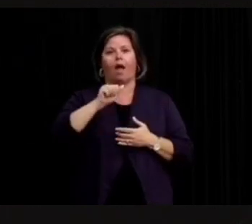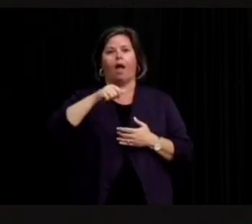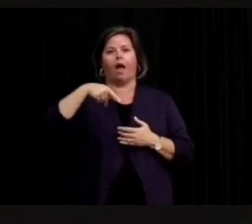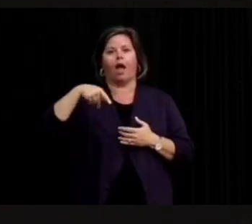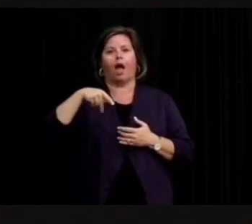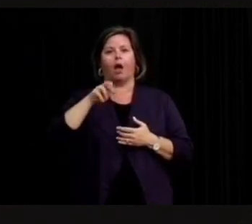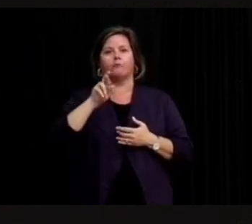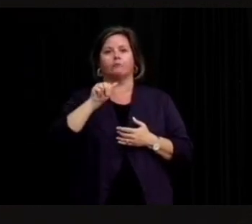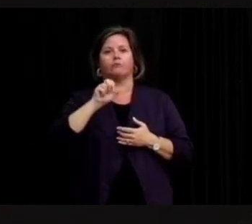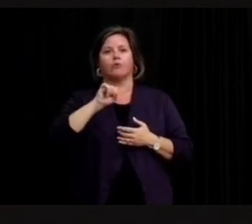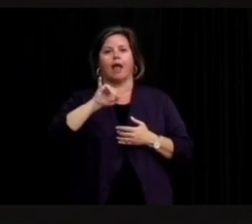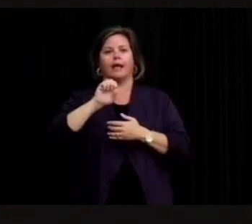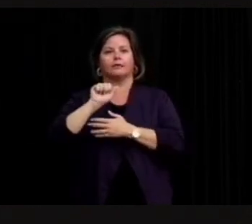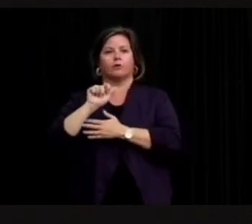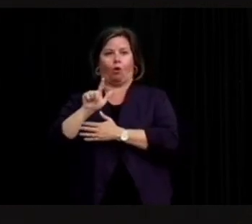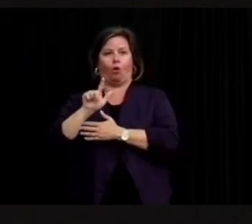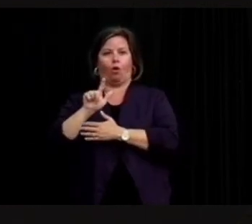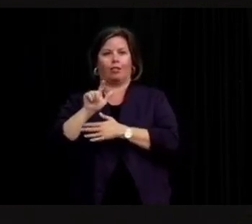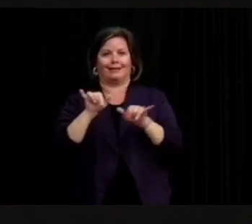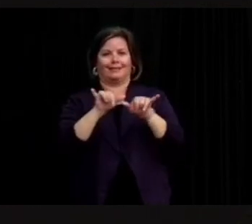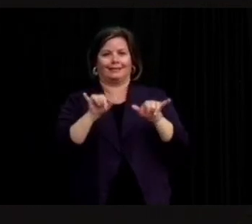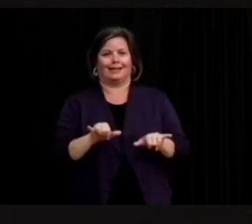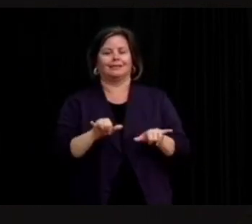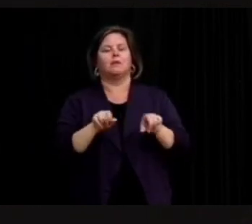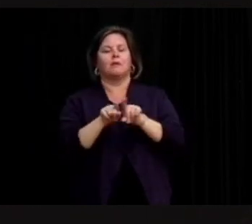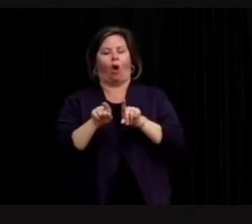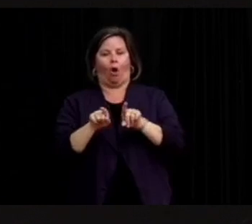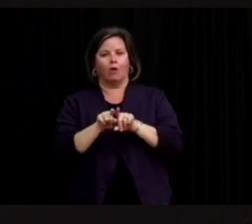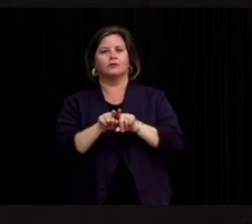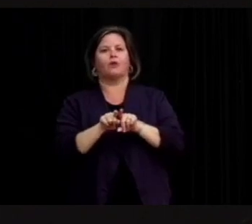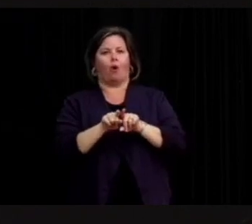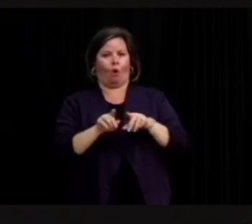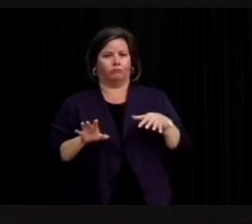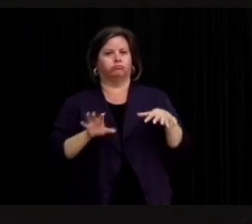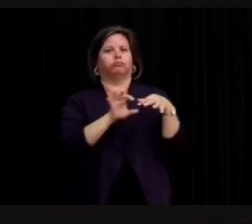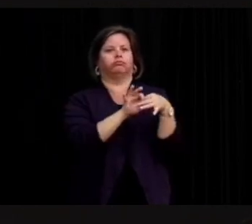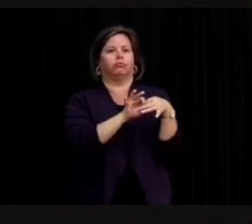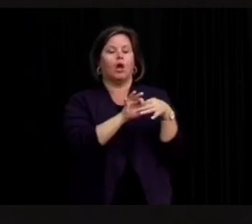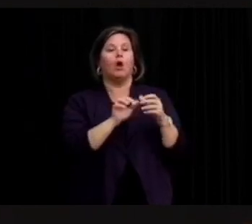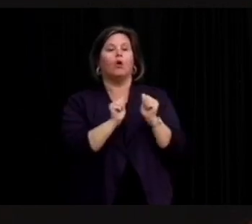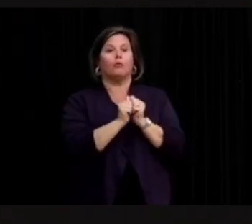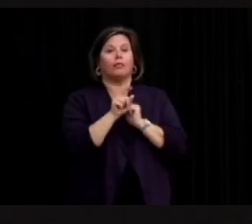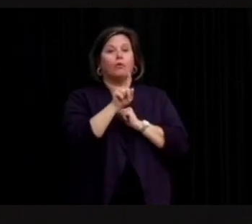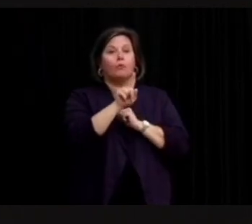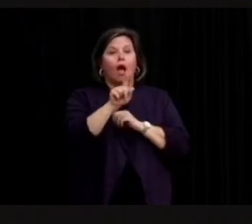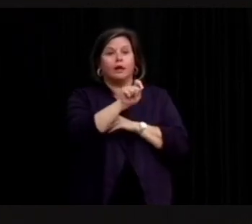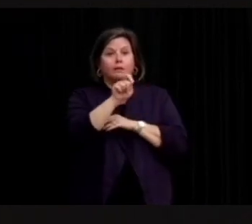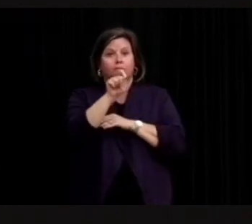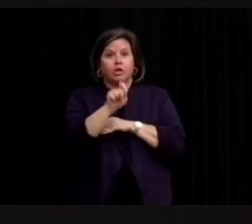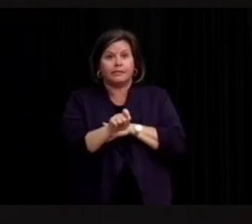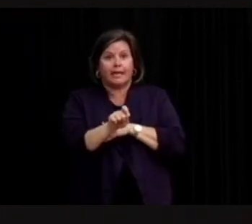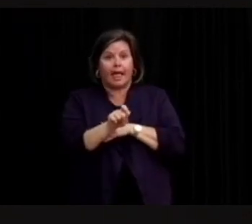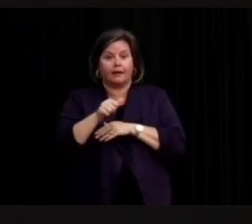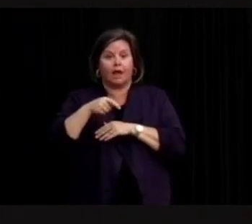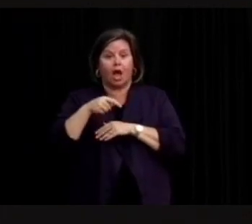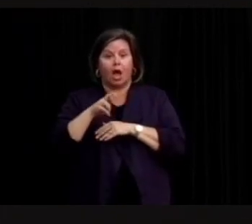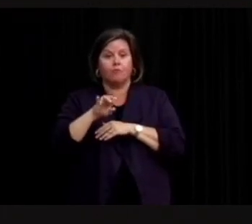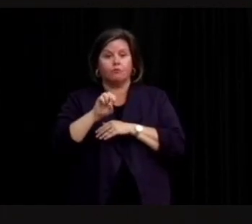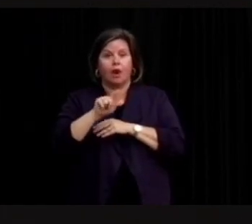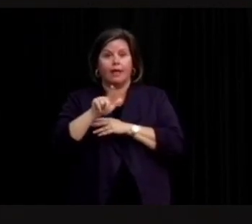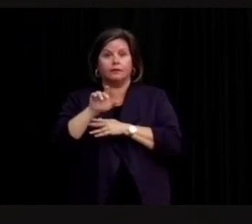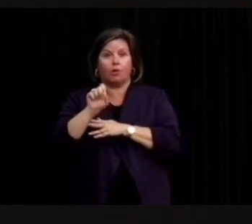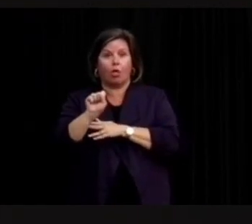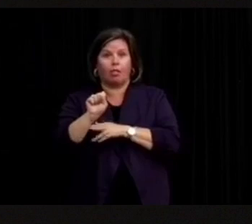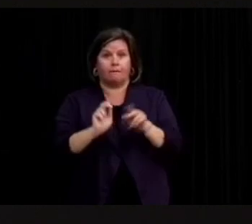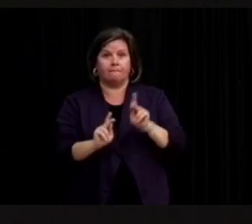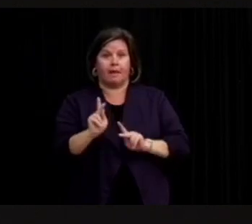attached to that, with 1% of appraisers being people of color. 1% in the United States of